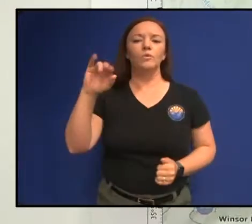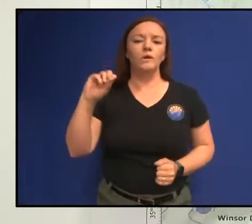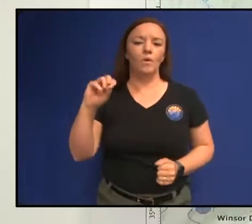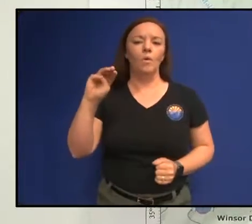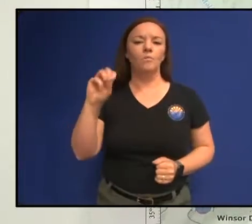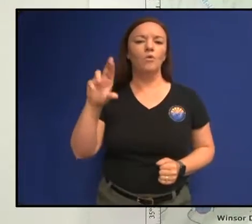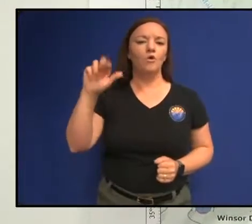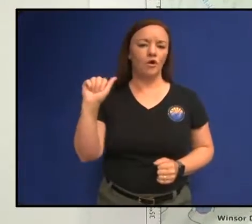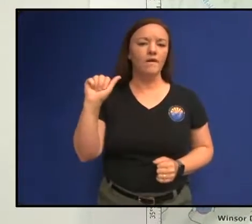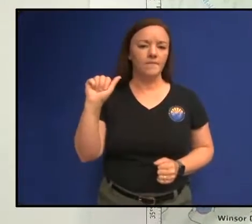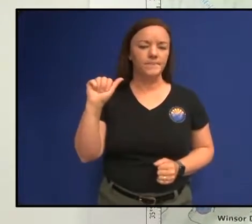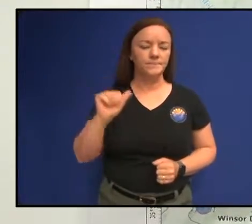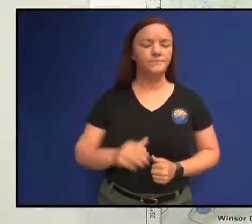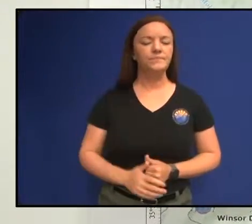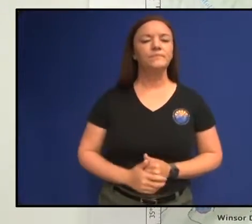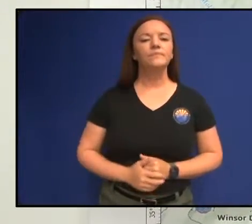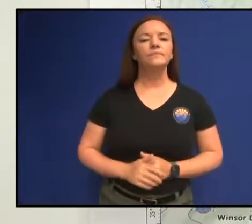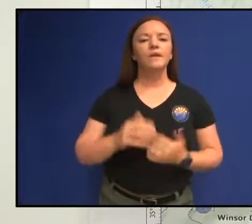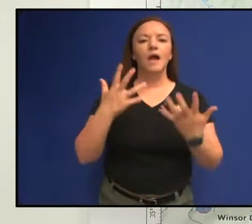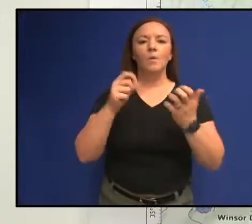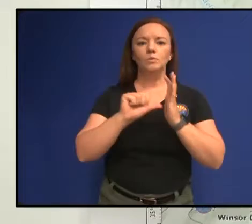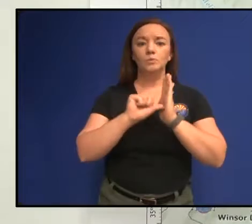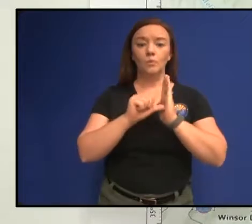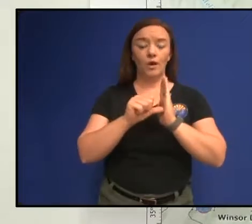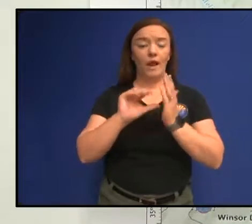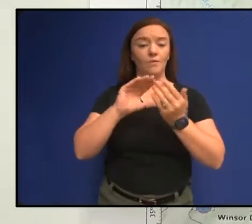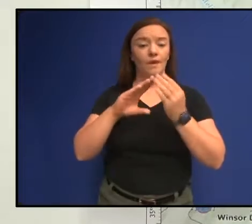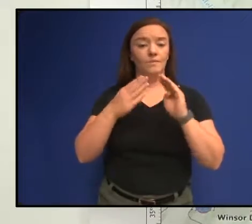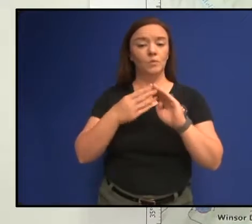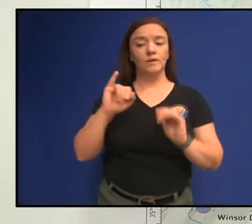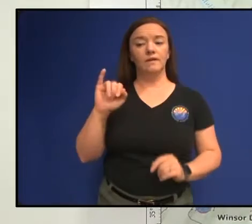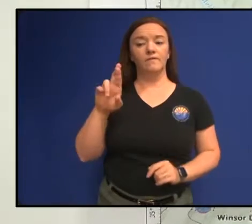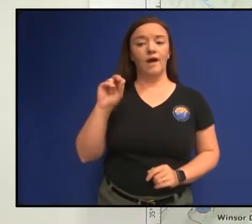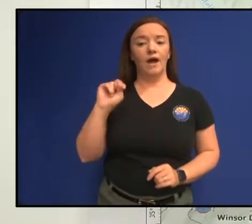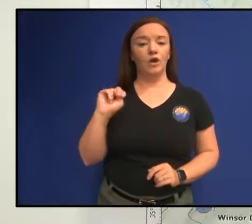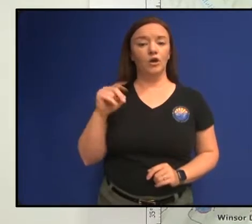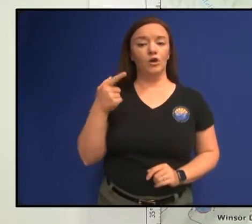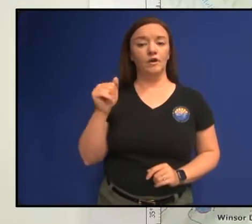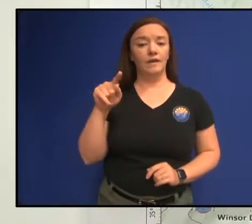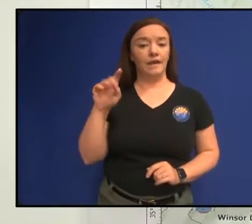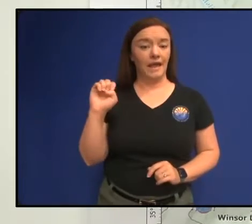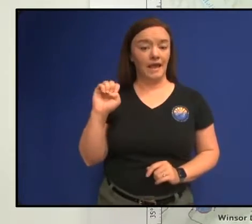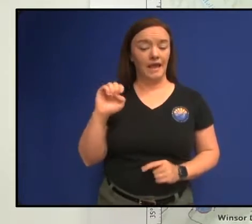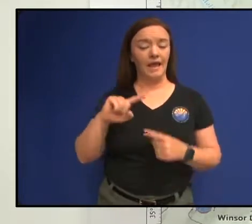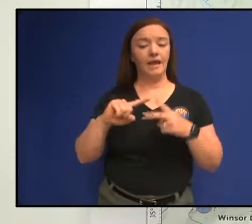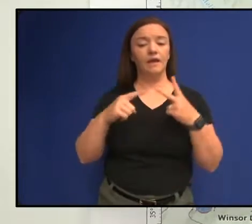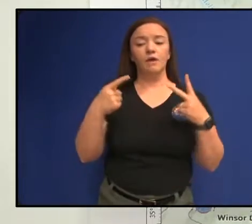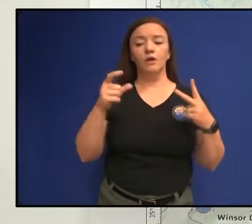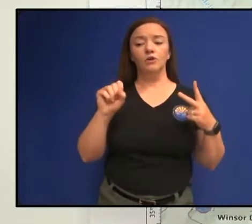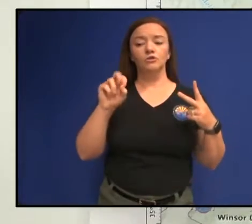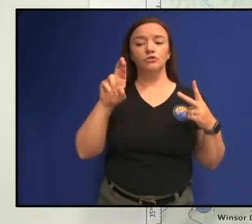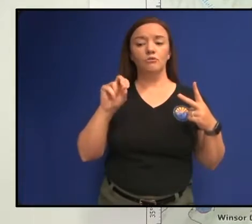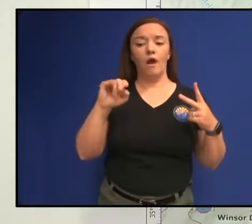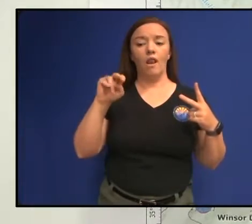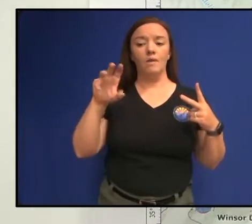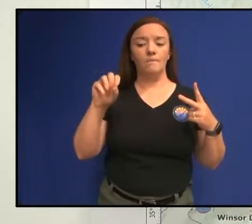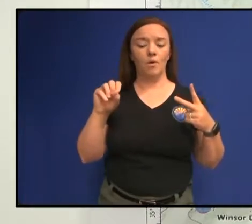in here. And I just want to point out that the community of Iron Gate, the Geronimo Ranch, the Grass